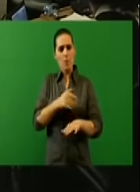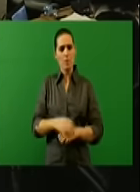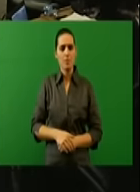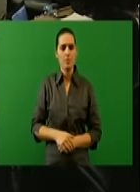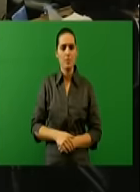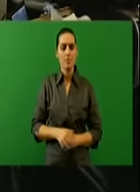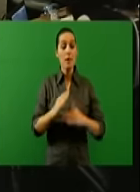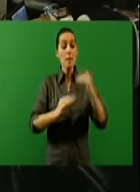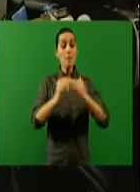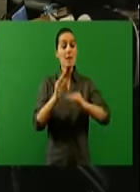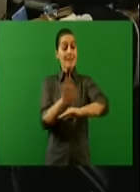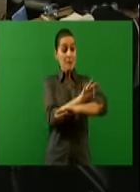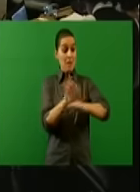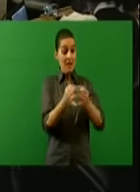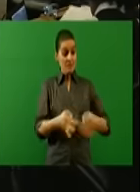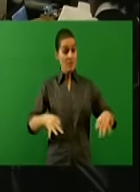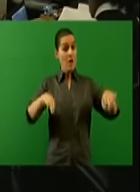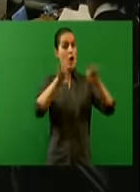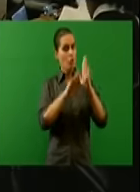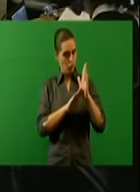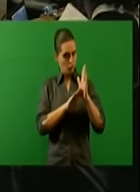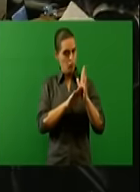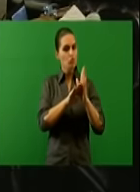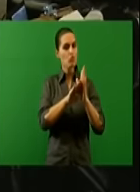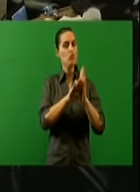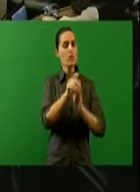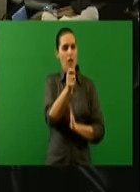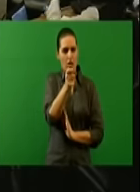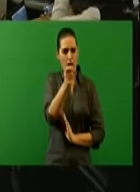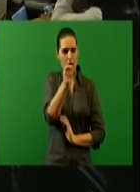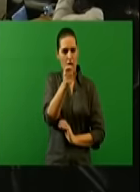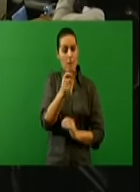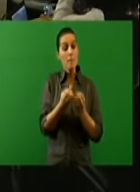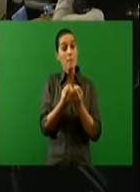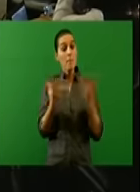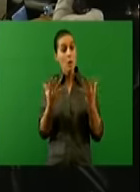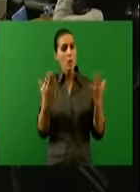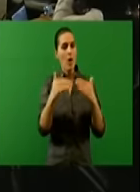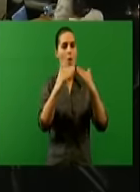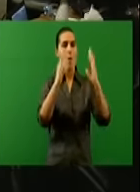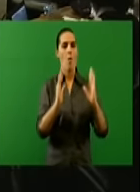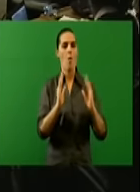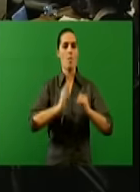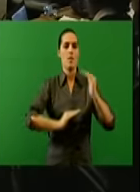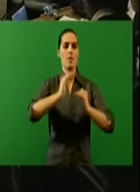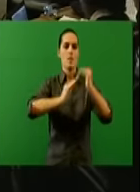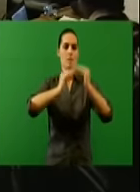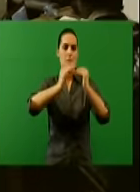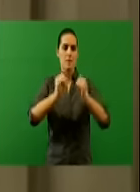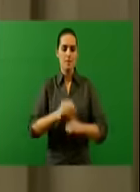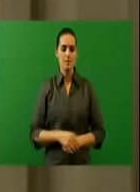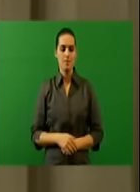some improvement in the sector, particularly with respect to residential construction.